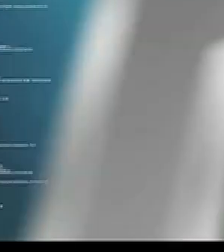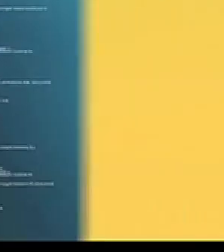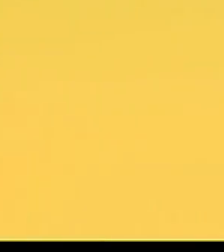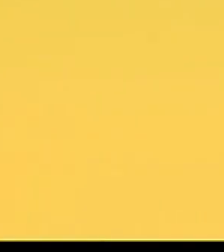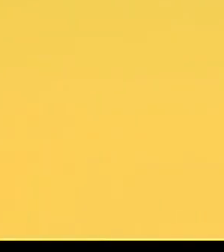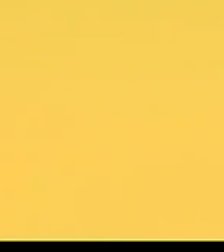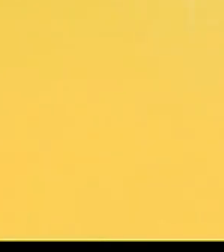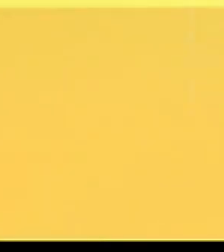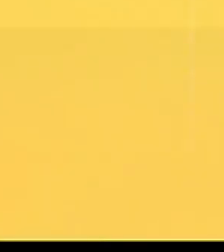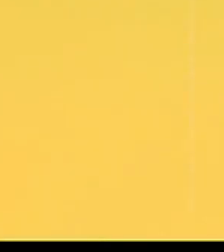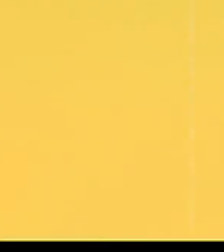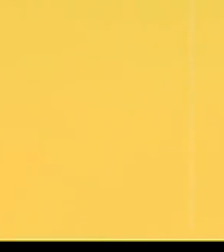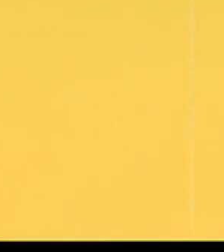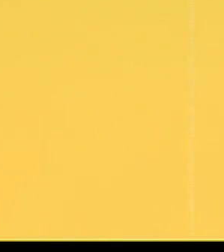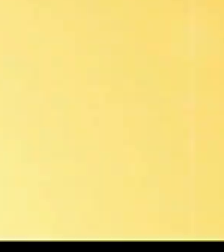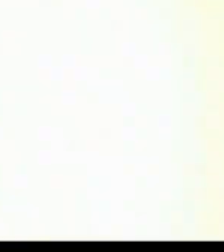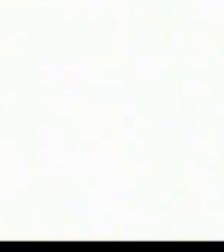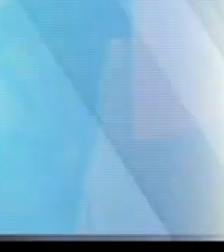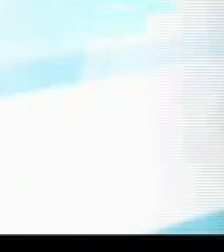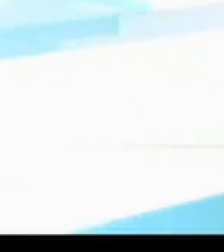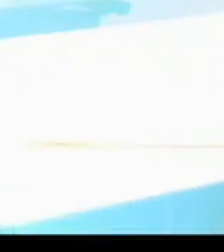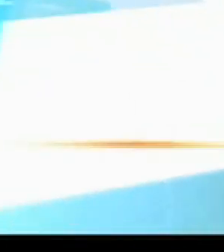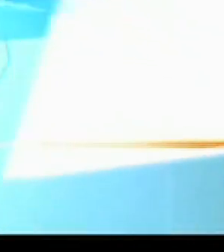Now in HD.